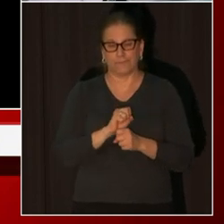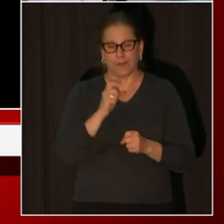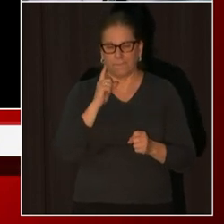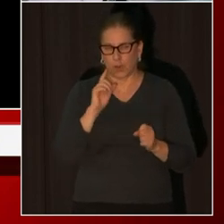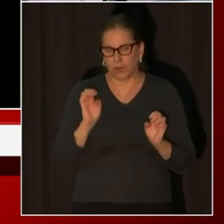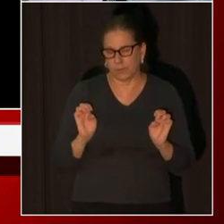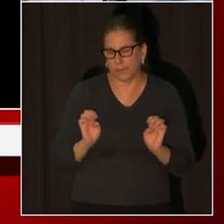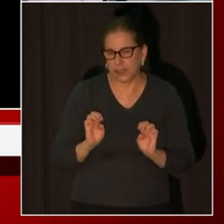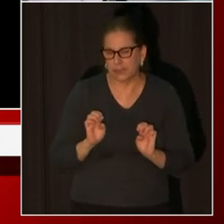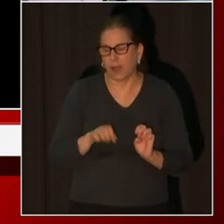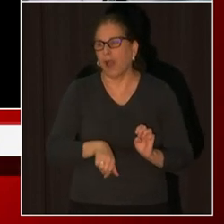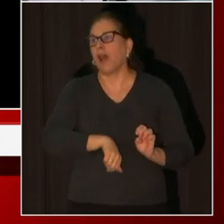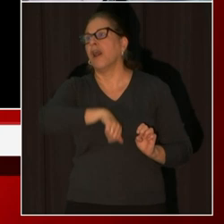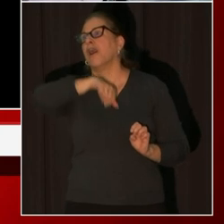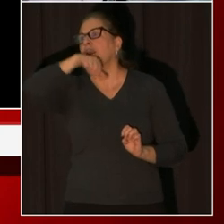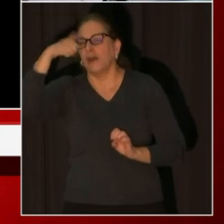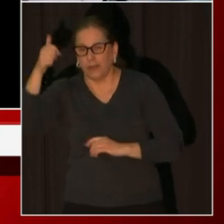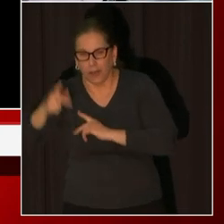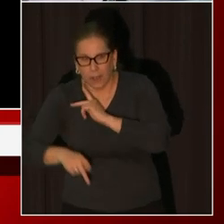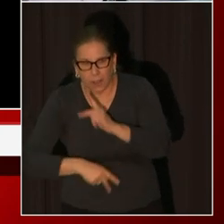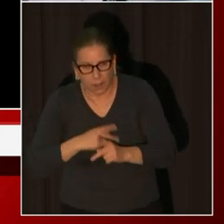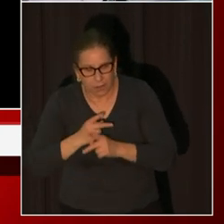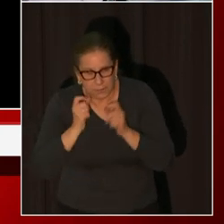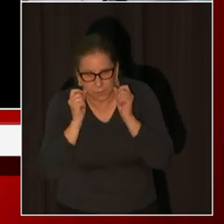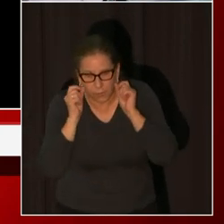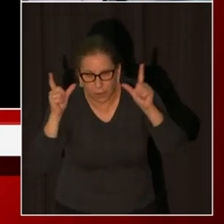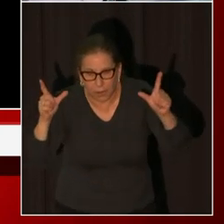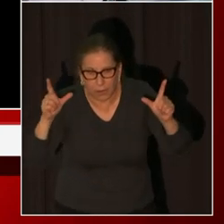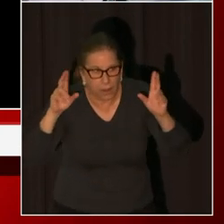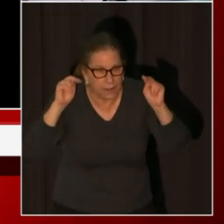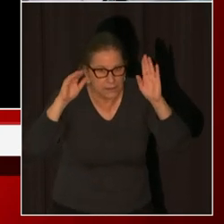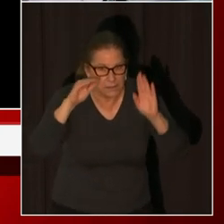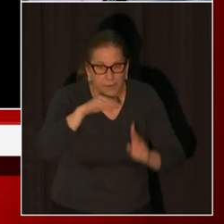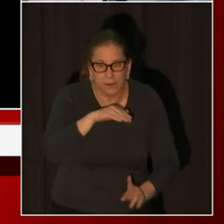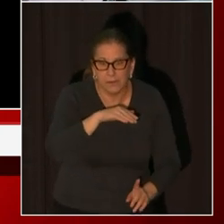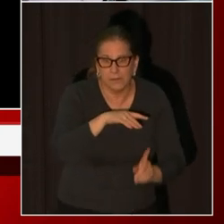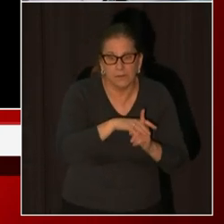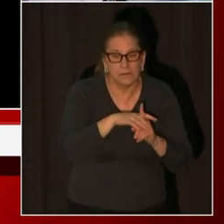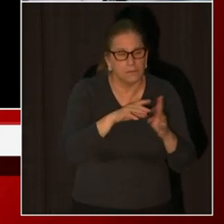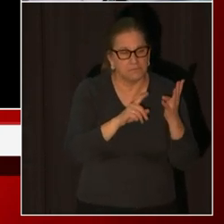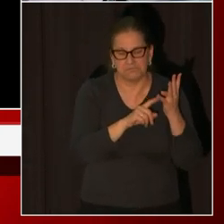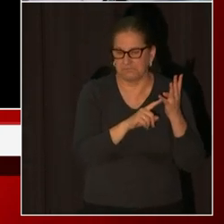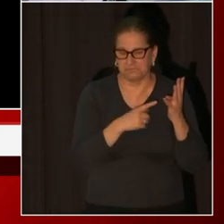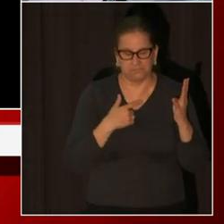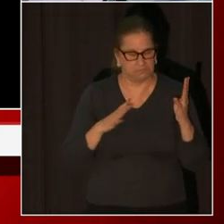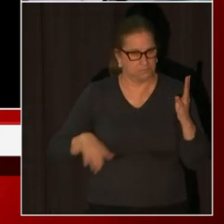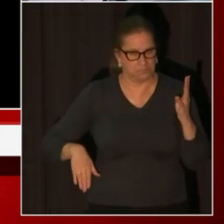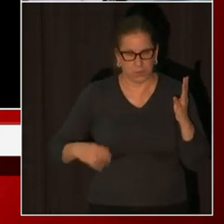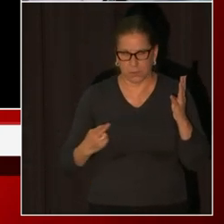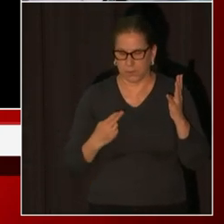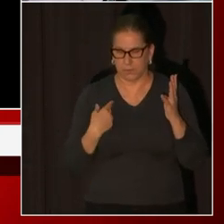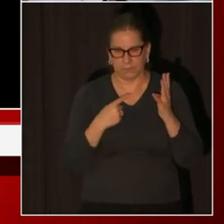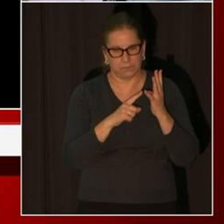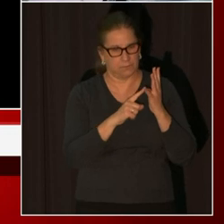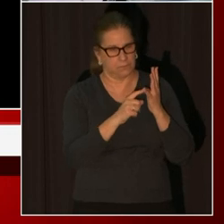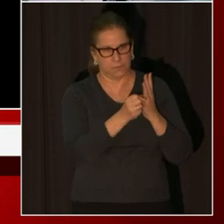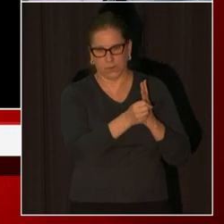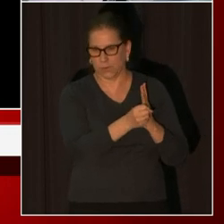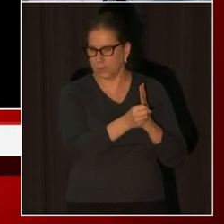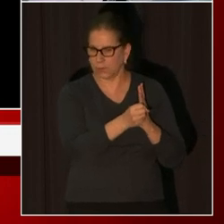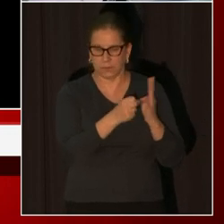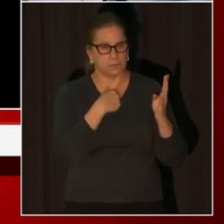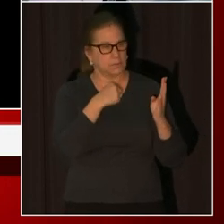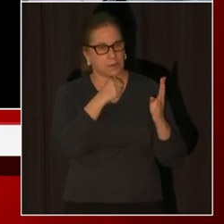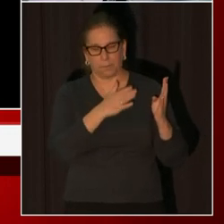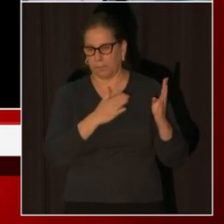we have not used the emergency reserve, and we don't anticipate using that reserve because we're using so much